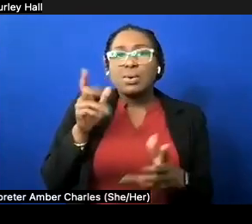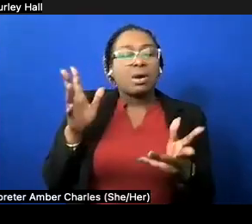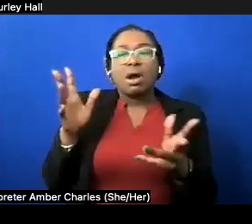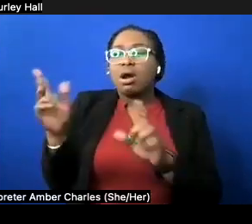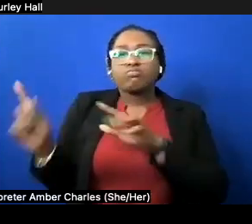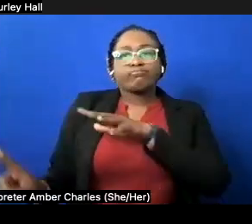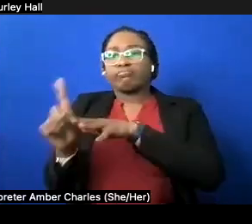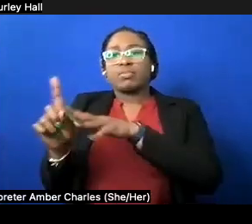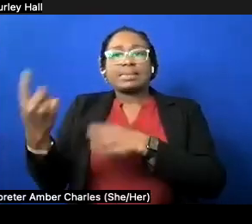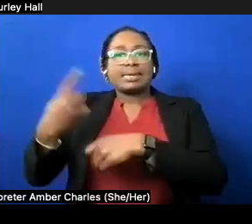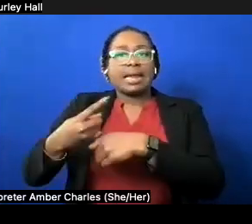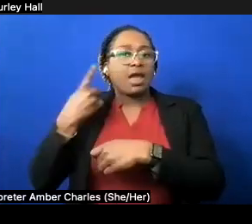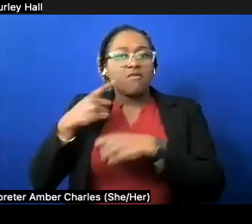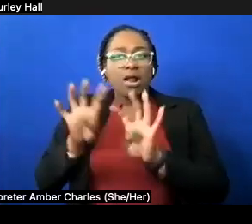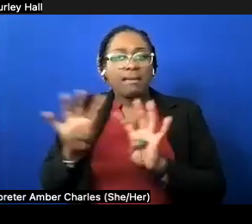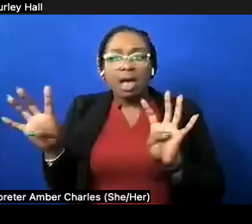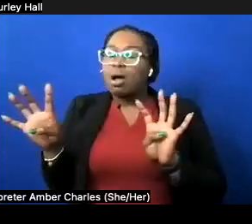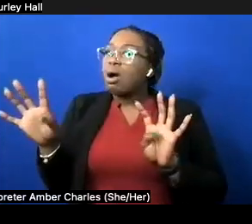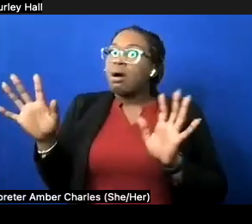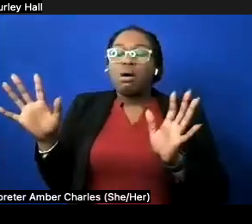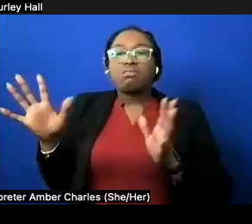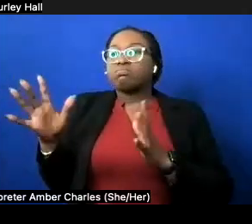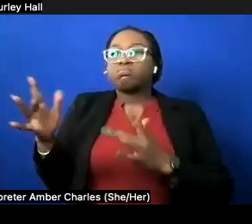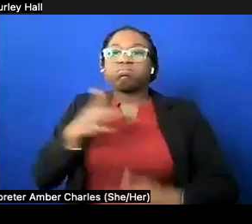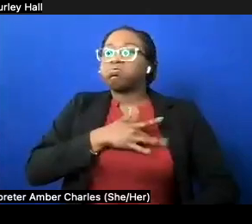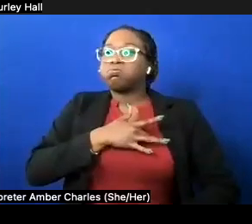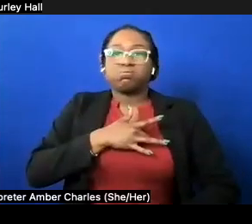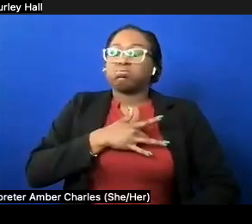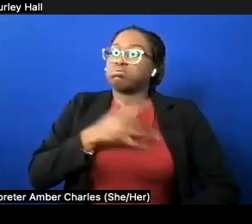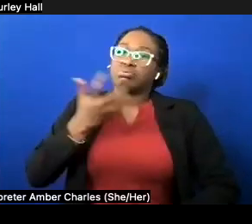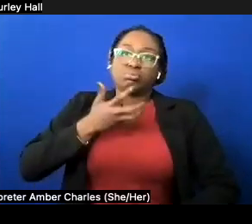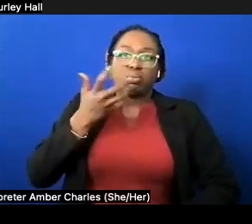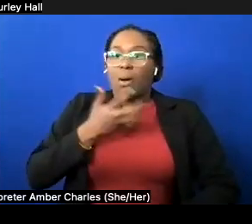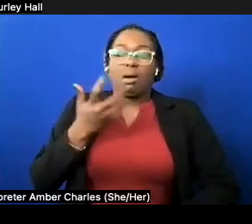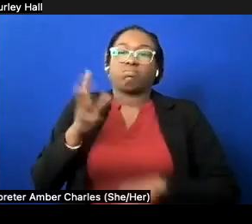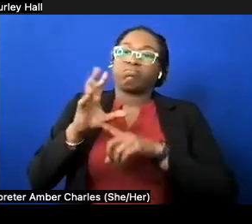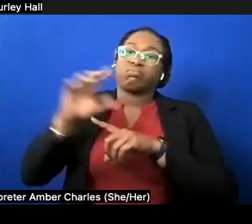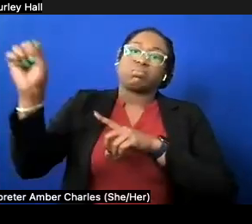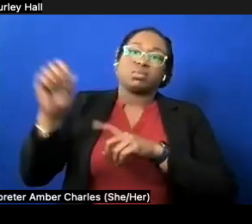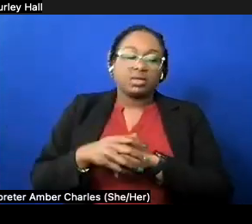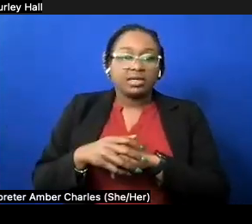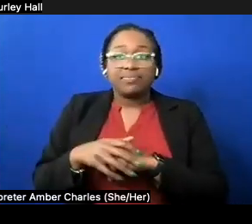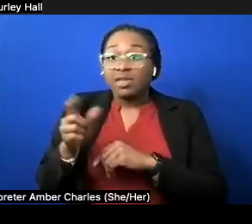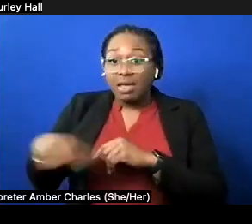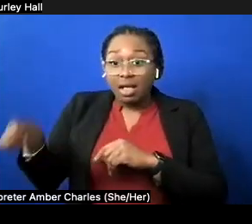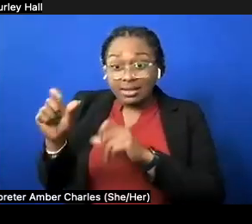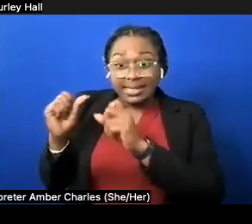with their presence today means so very fucking much to me. Like they